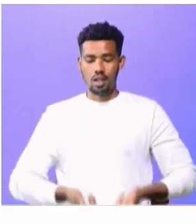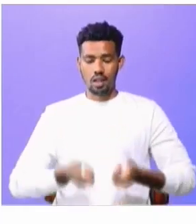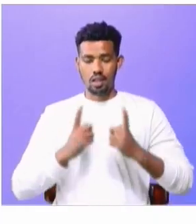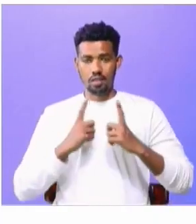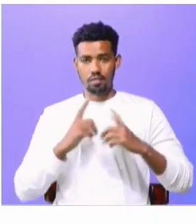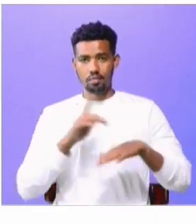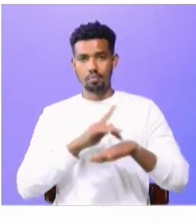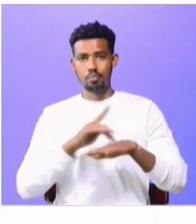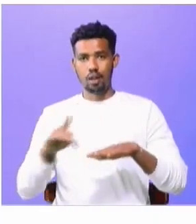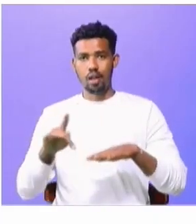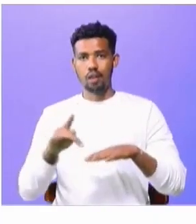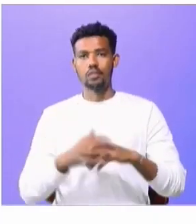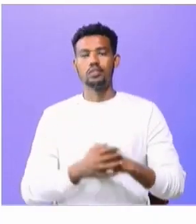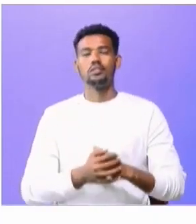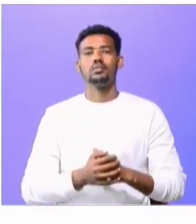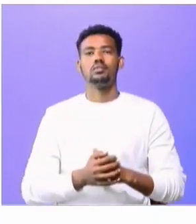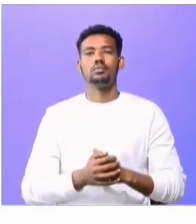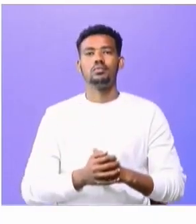blank